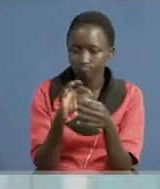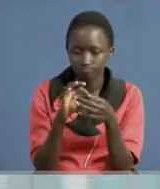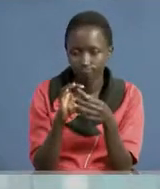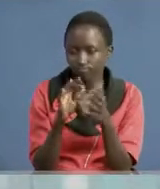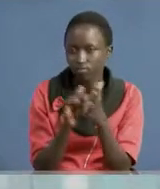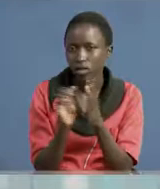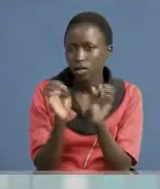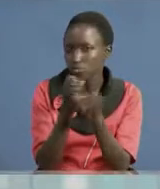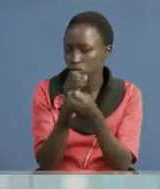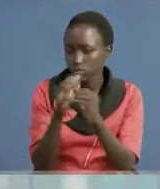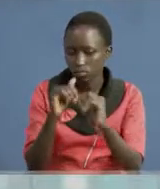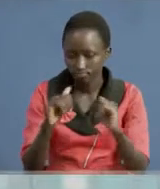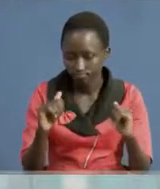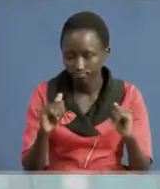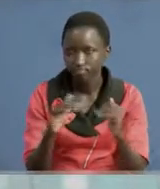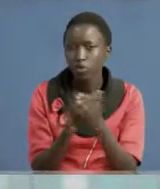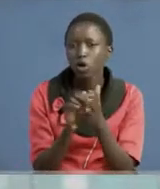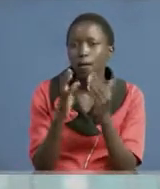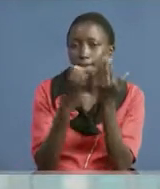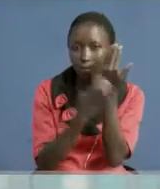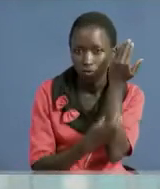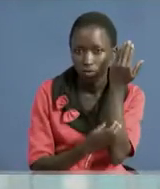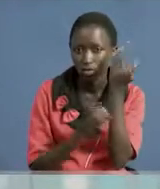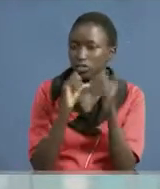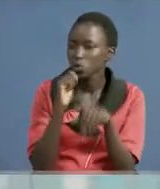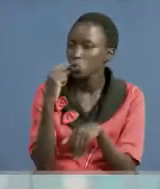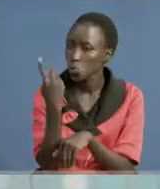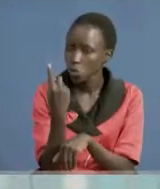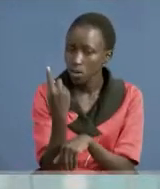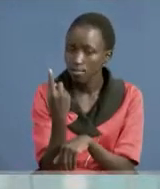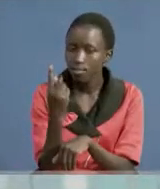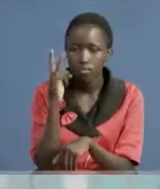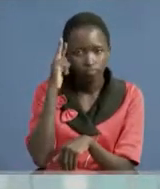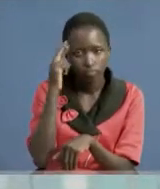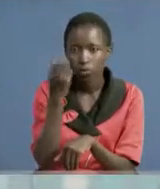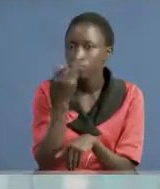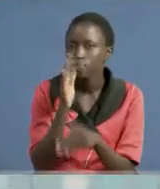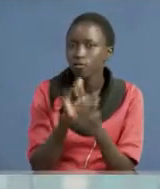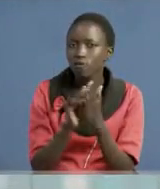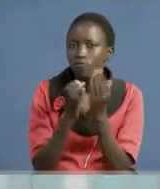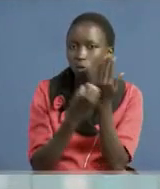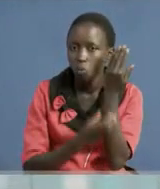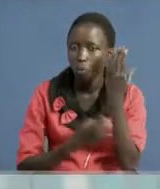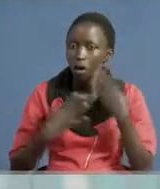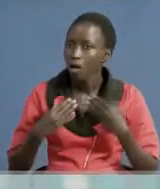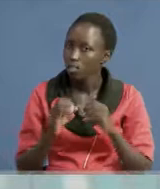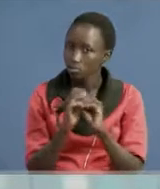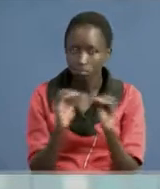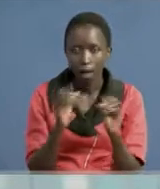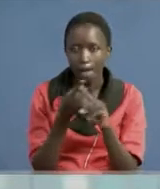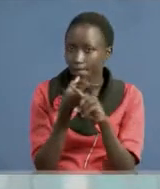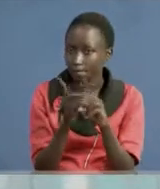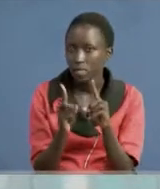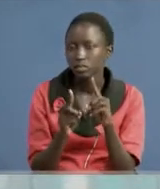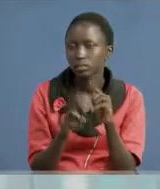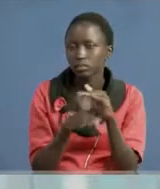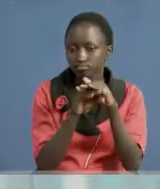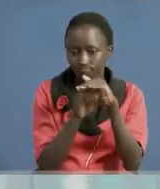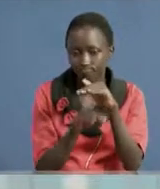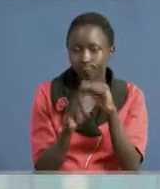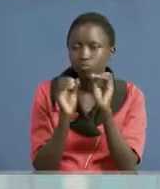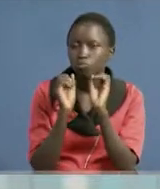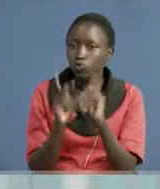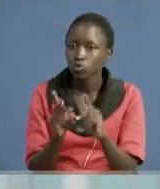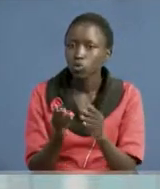is impossible to separate. Poverty is not only a cause and consequence of poor health, but also decreases the chance